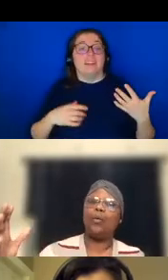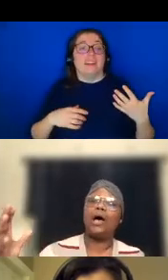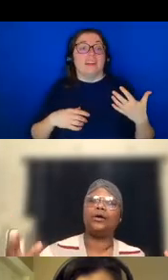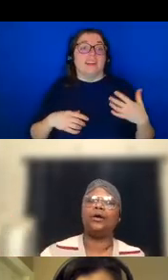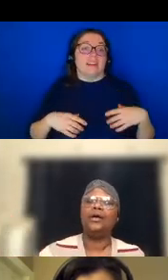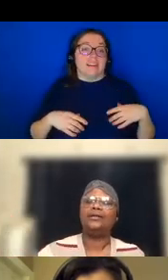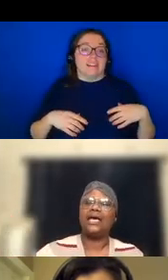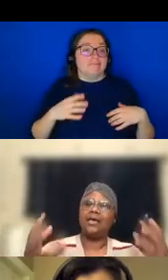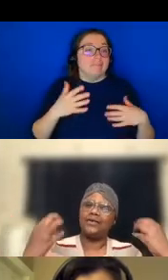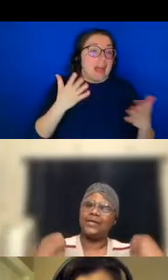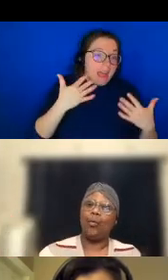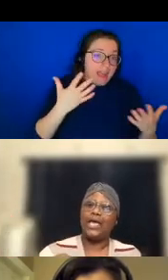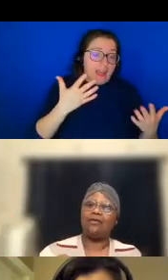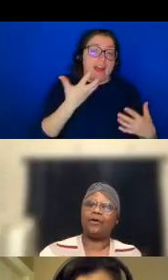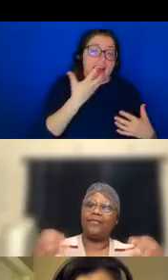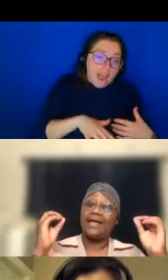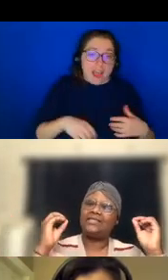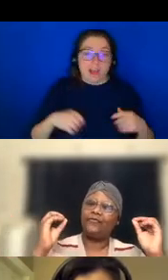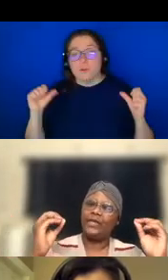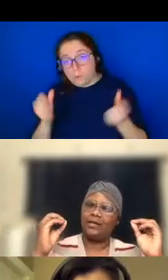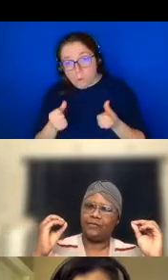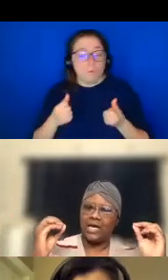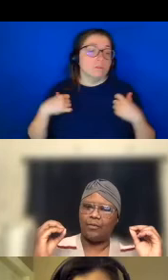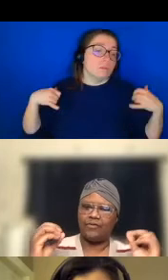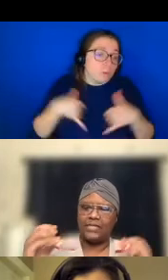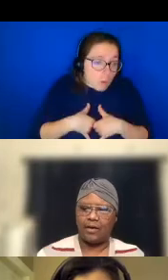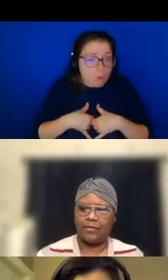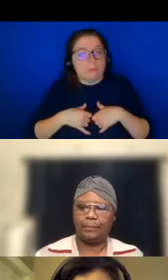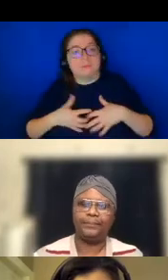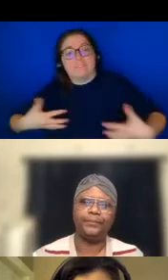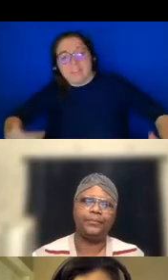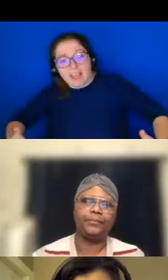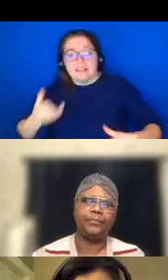and wider, taking us away from that definitive time of death.